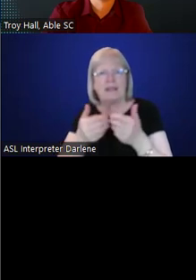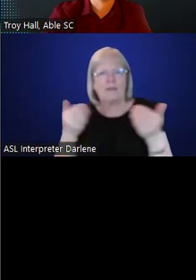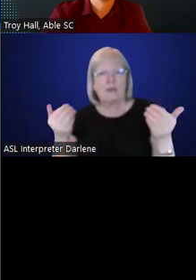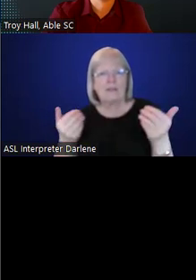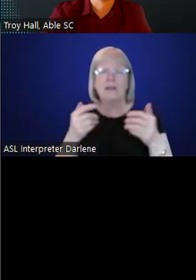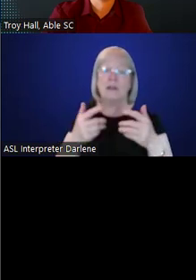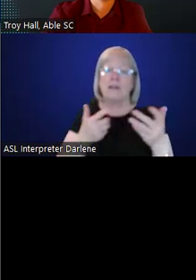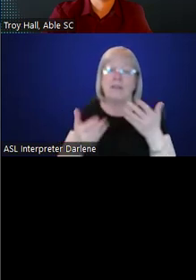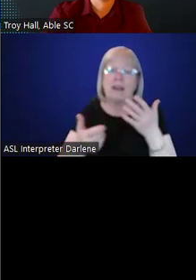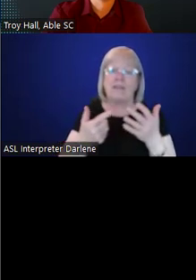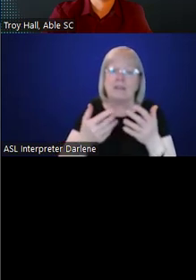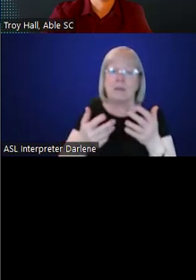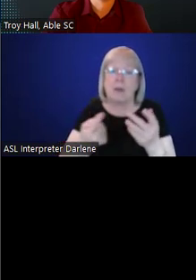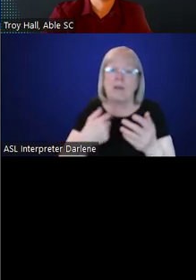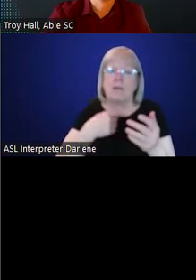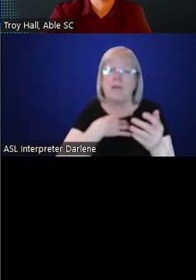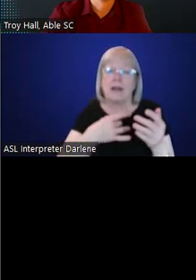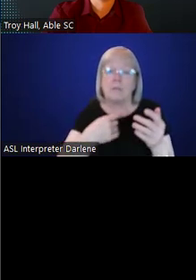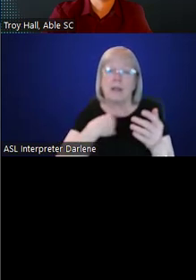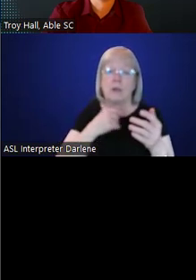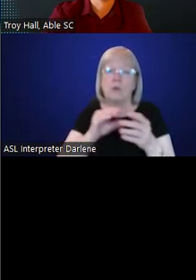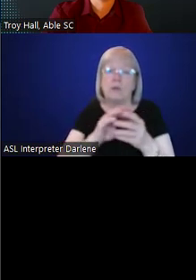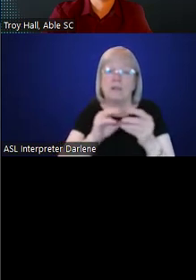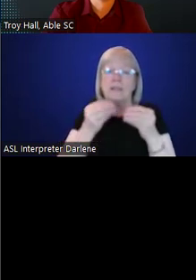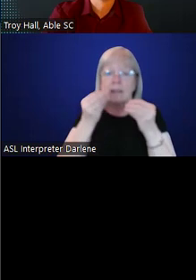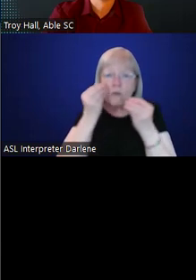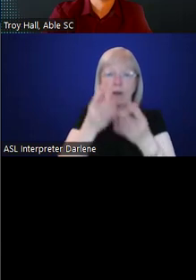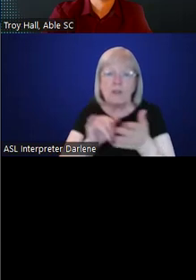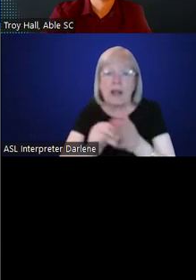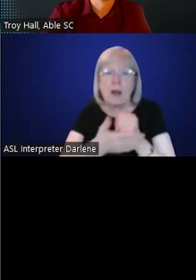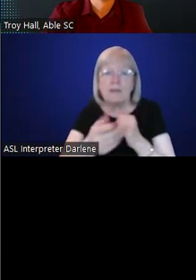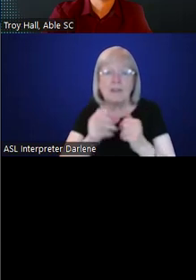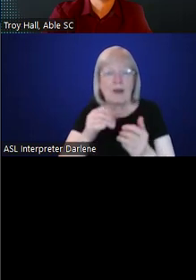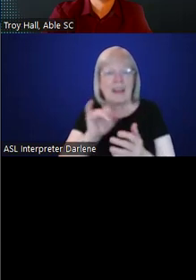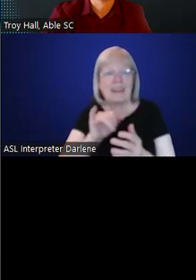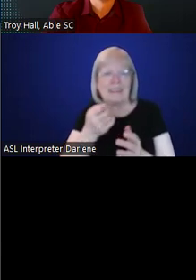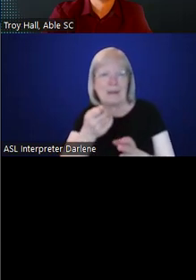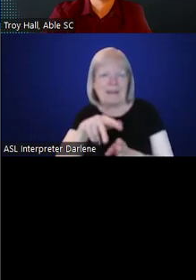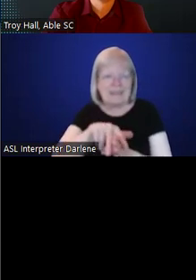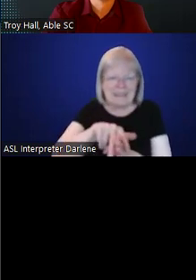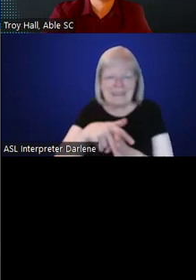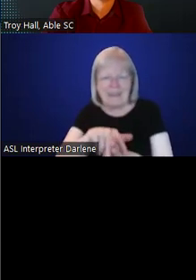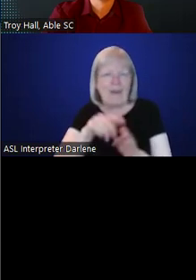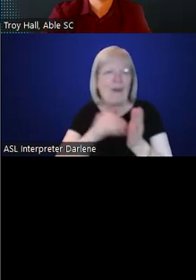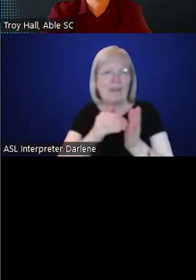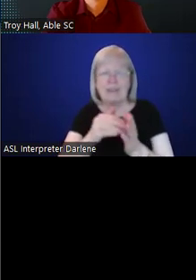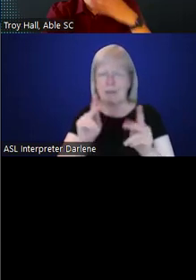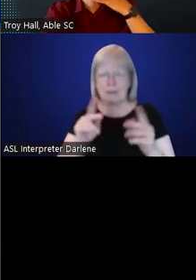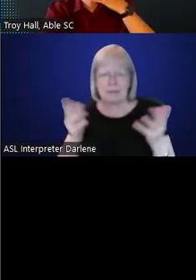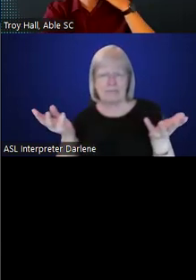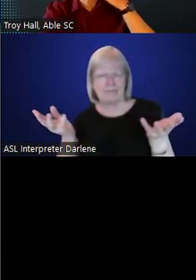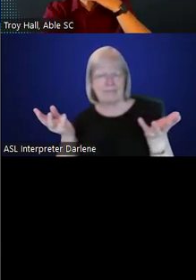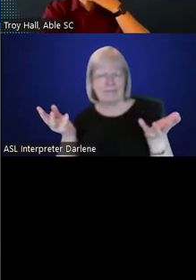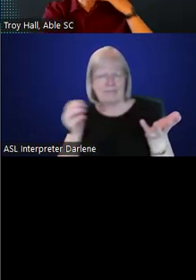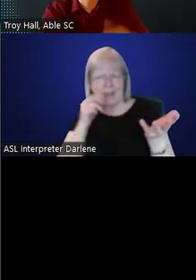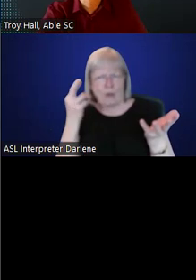can provide something beneficial for themselves. So where the line is, that like people don't know sometimes, and I think